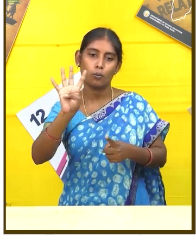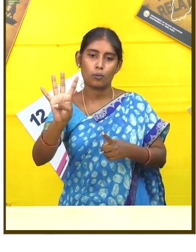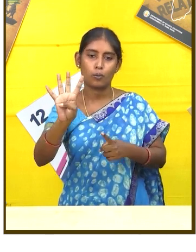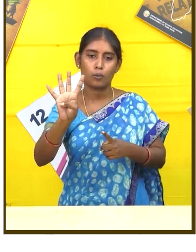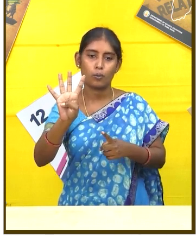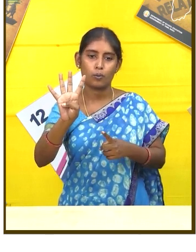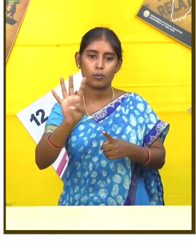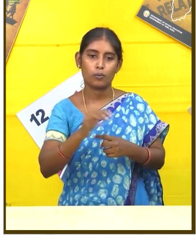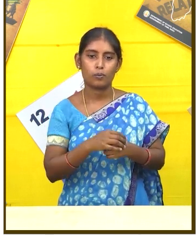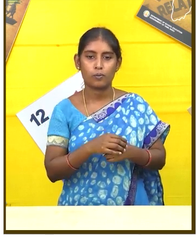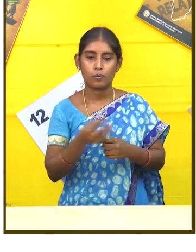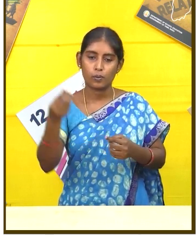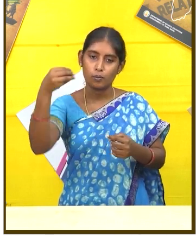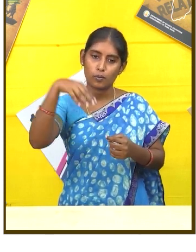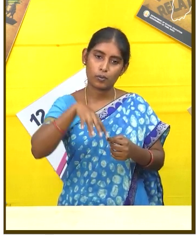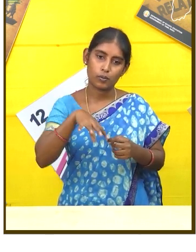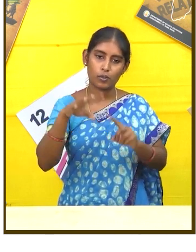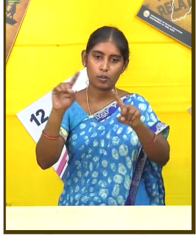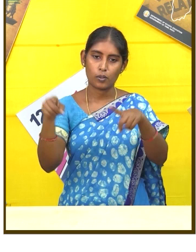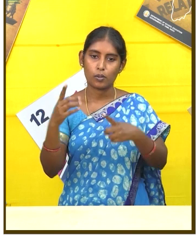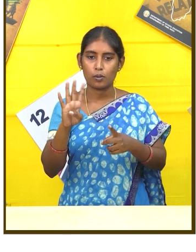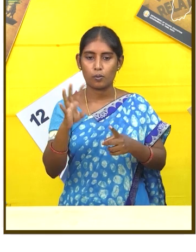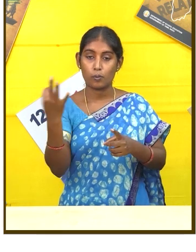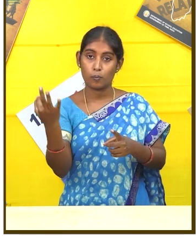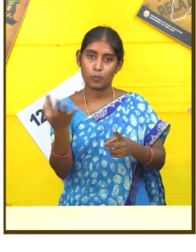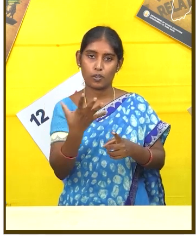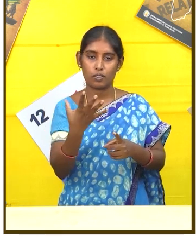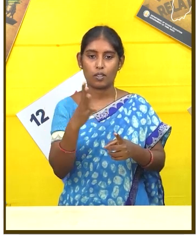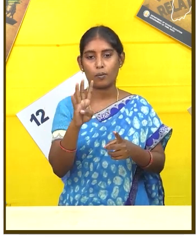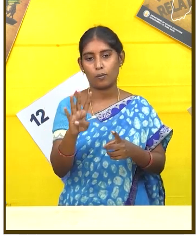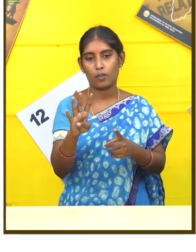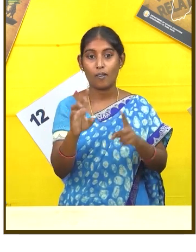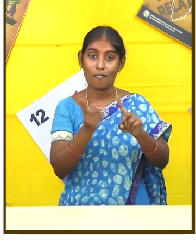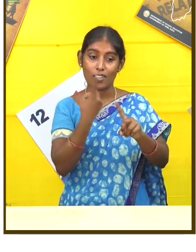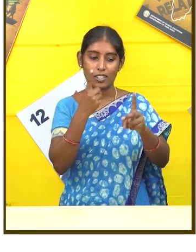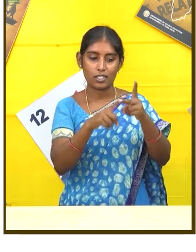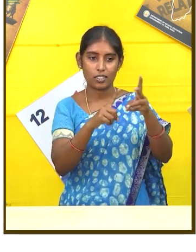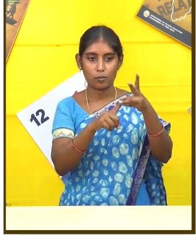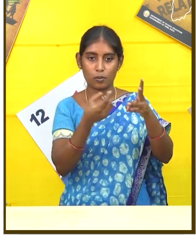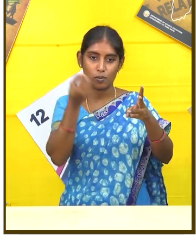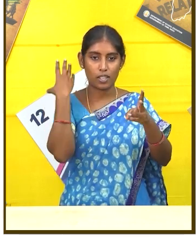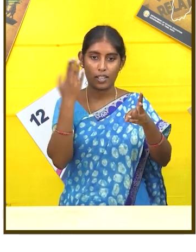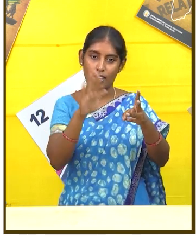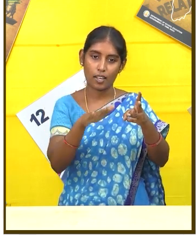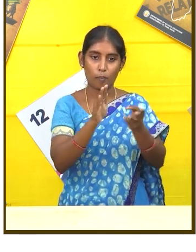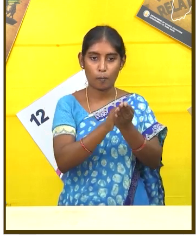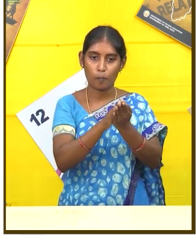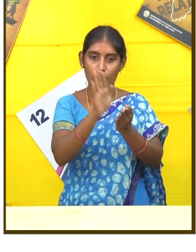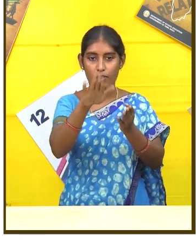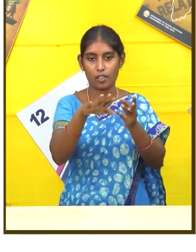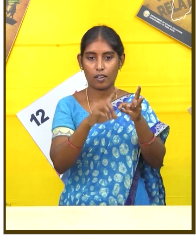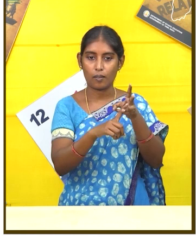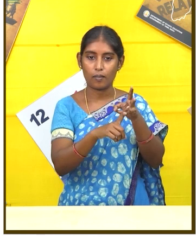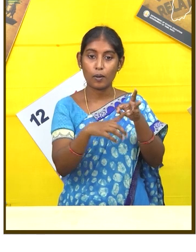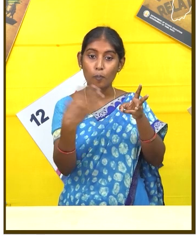do? We have to give a new name to the new equation. Already 3 names were given,